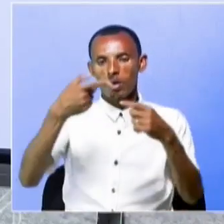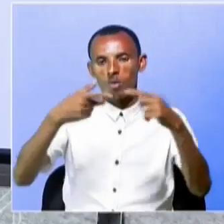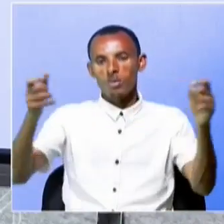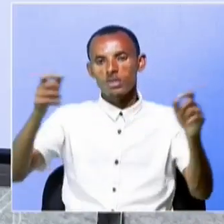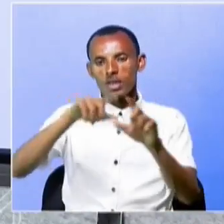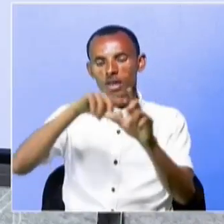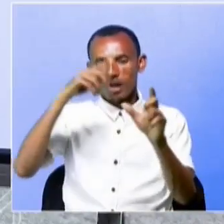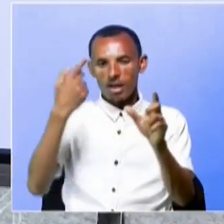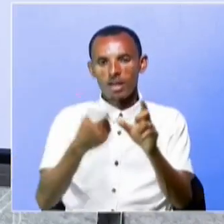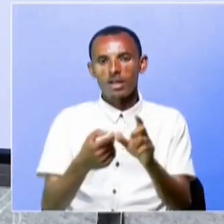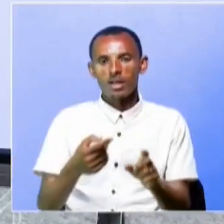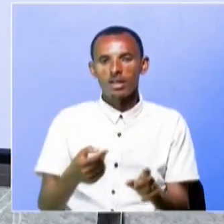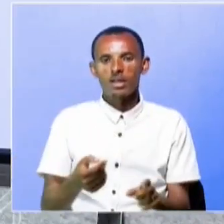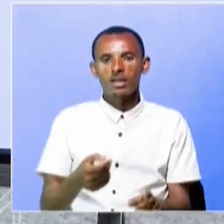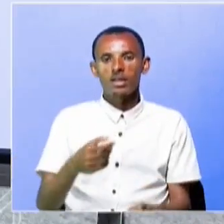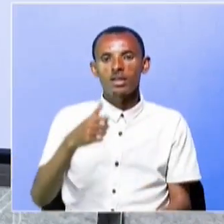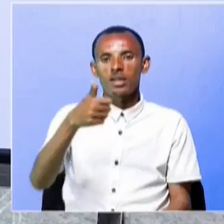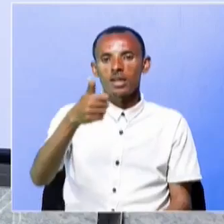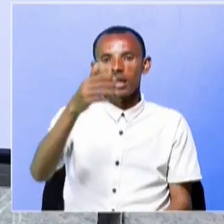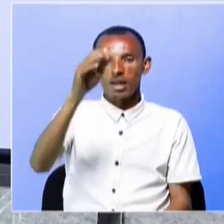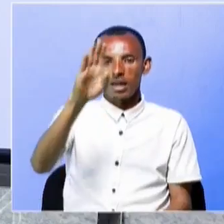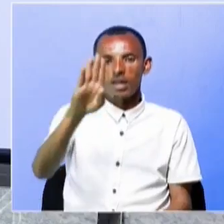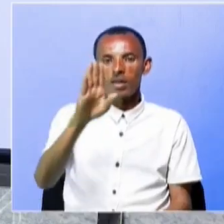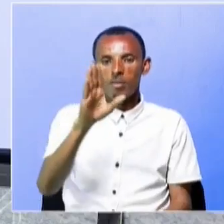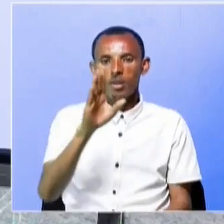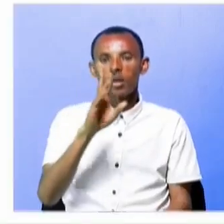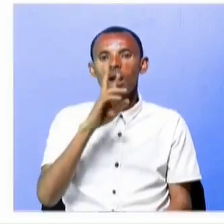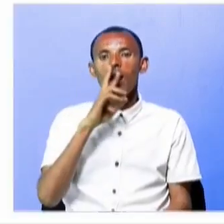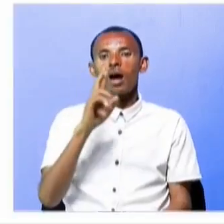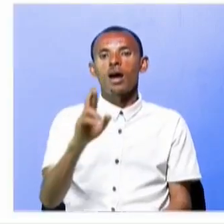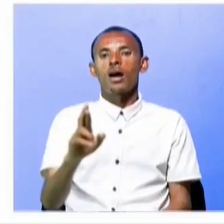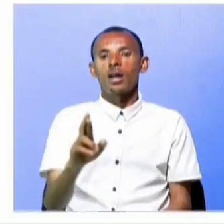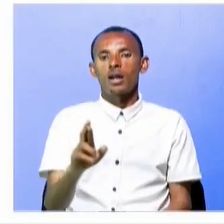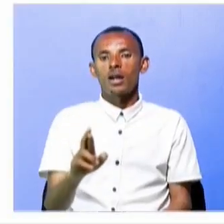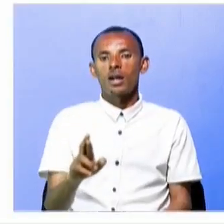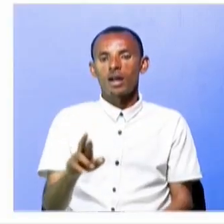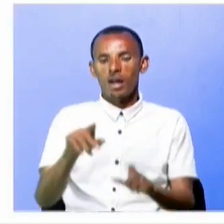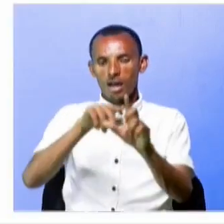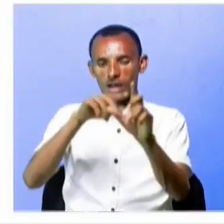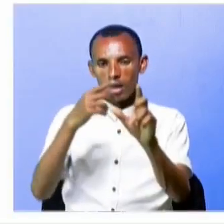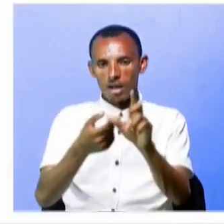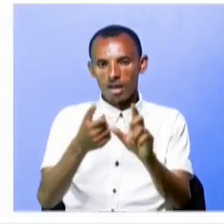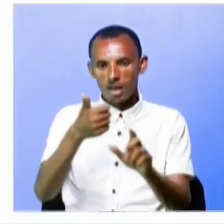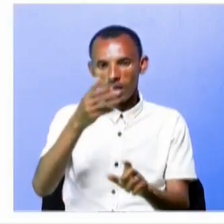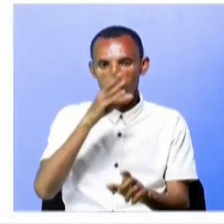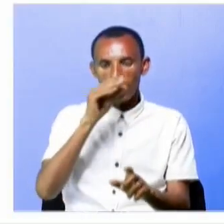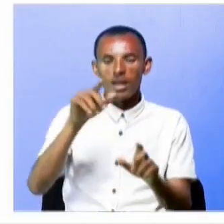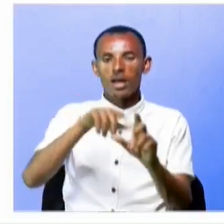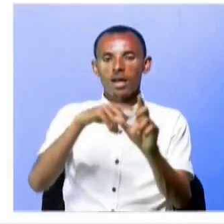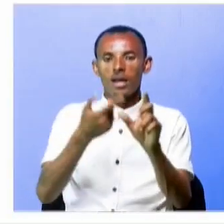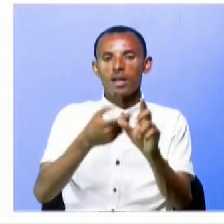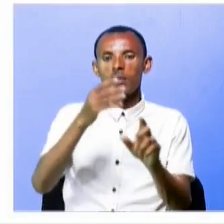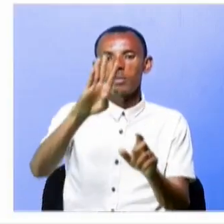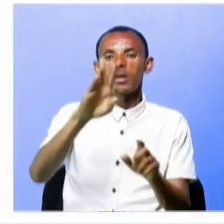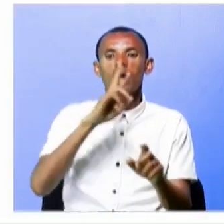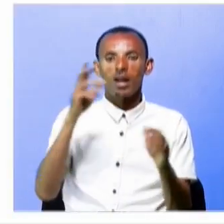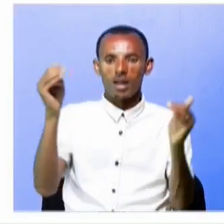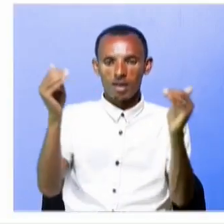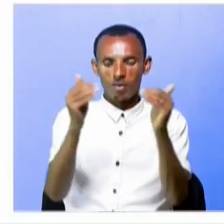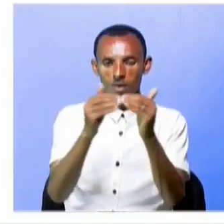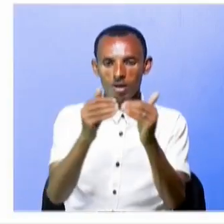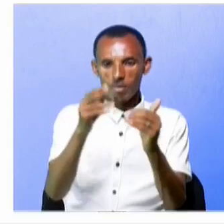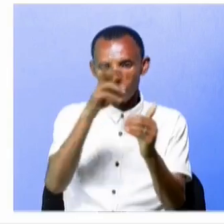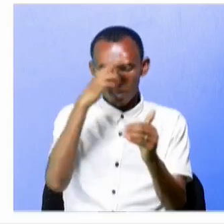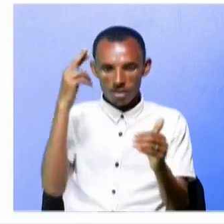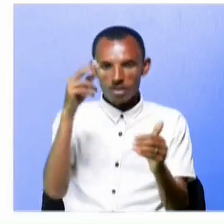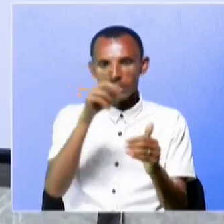angles, right? A and B are, angle A and B are the same. They are